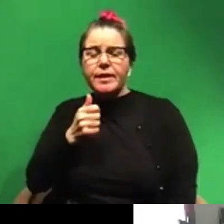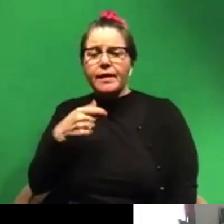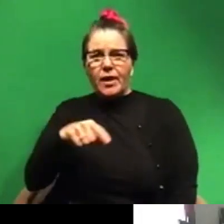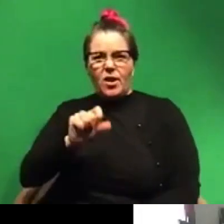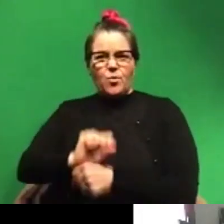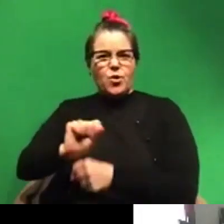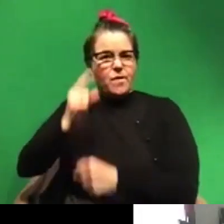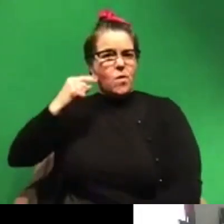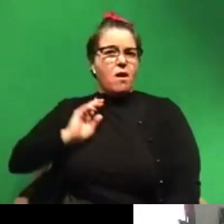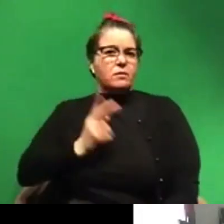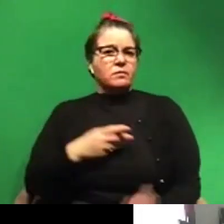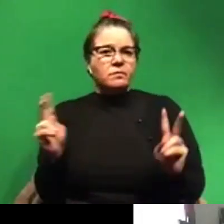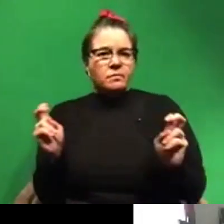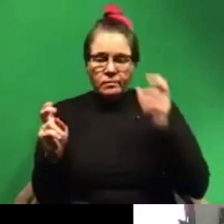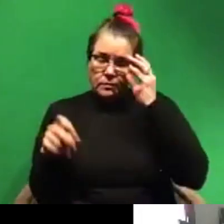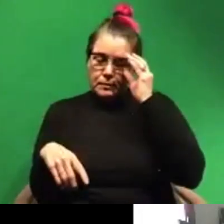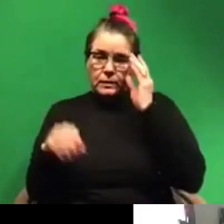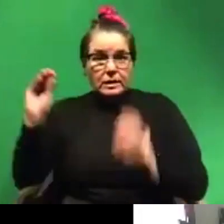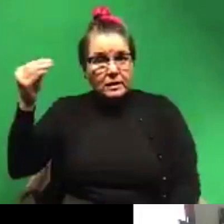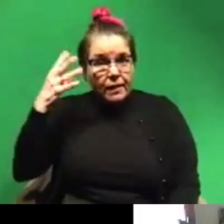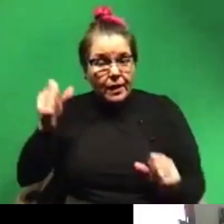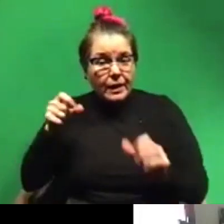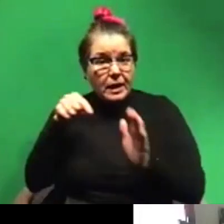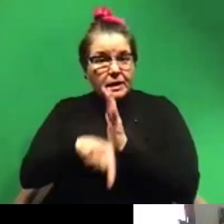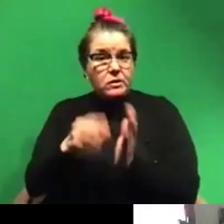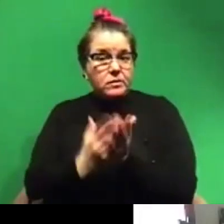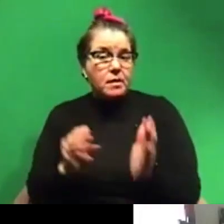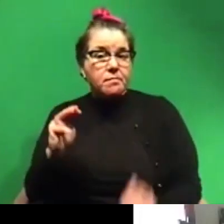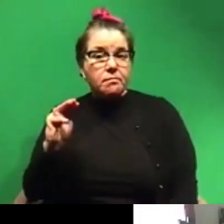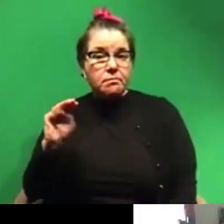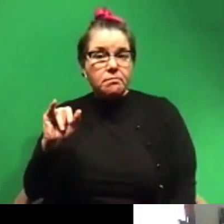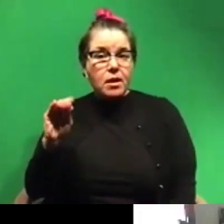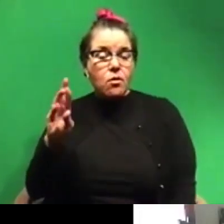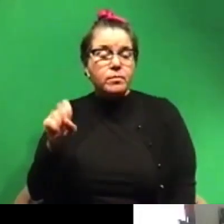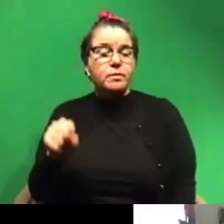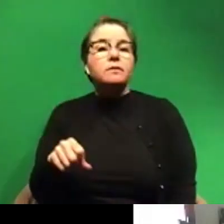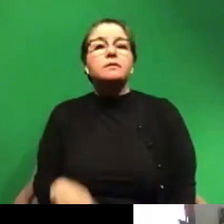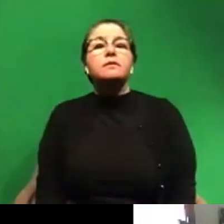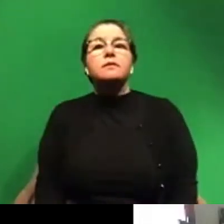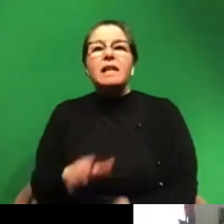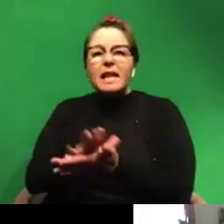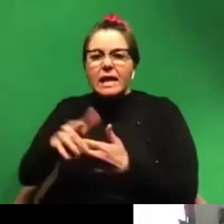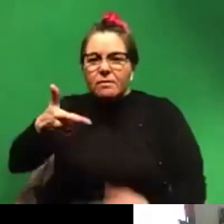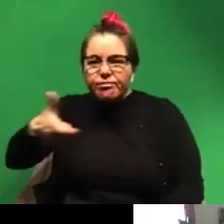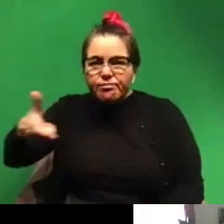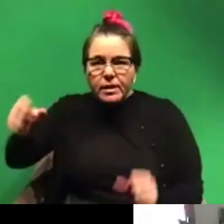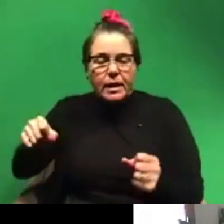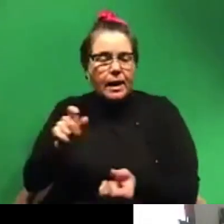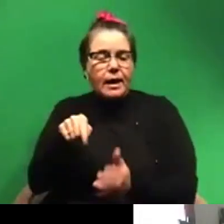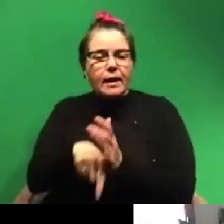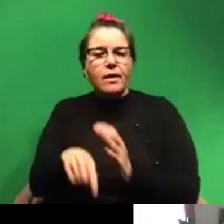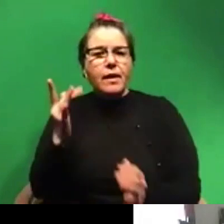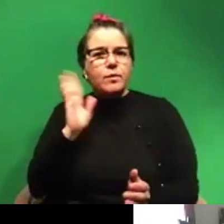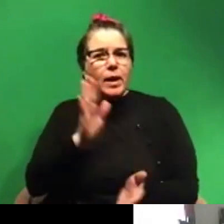killing microbes. Things like sunlight can kill some microbes. Disinfectants can kill some microbes. That's one of the reasons we clean